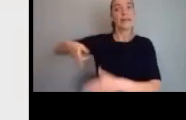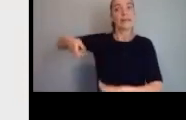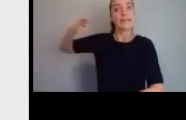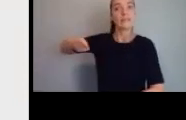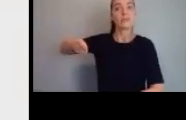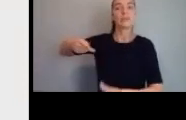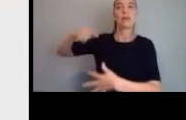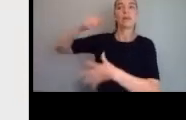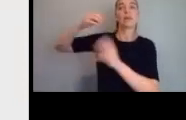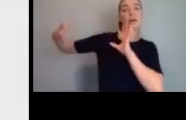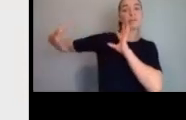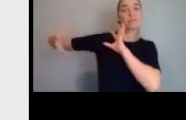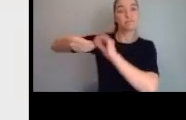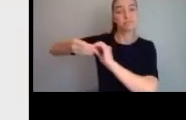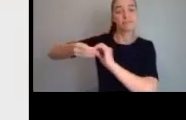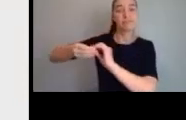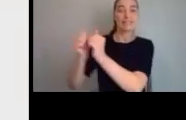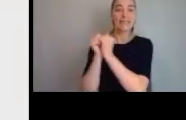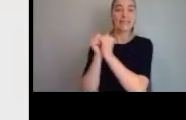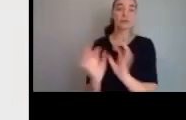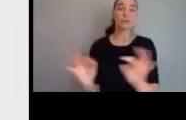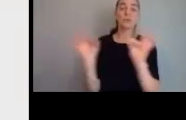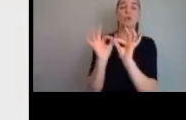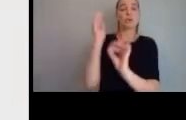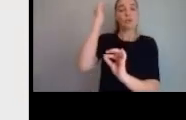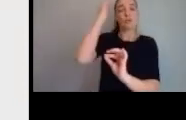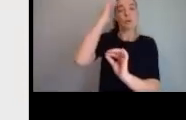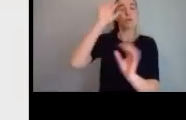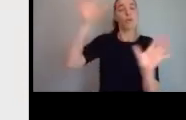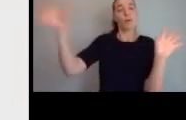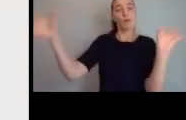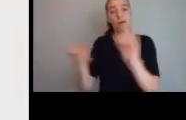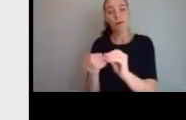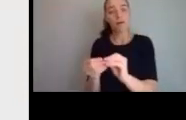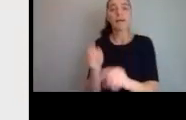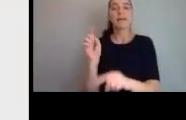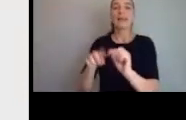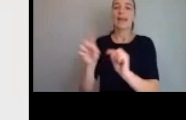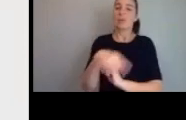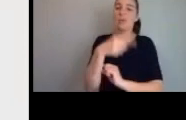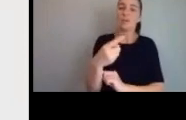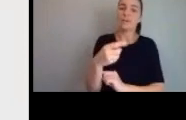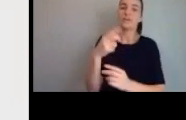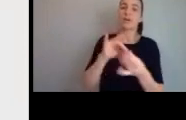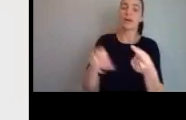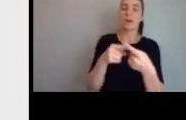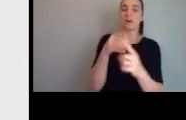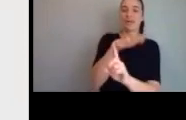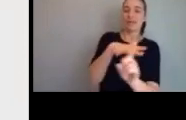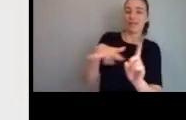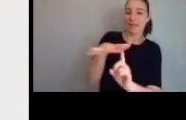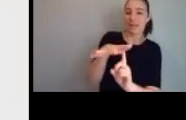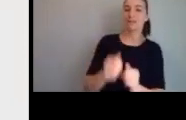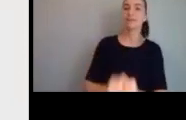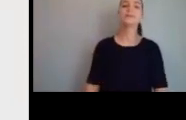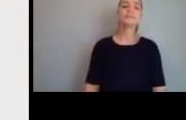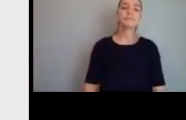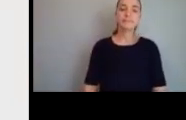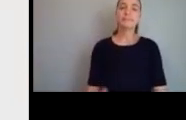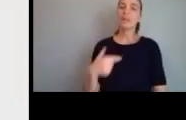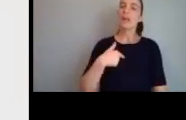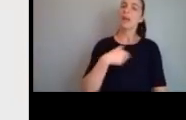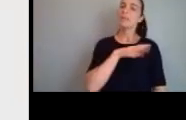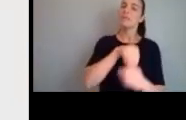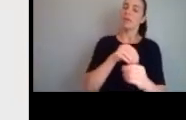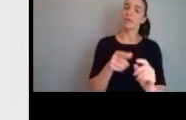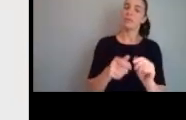histories together. Um, I draw heavily on climate justice activists and movements. I work primarily within the U.S., but